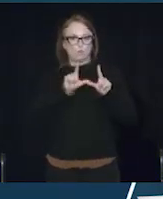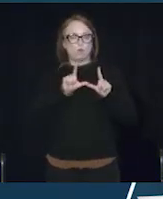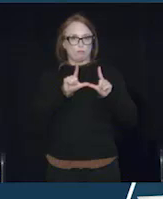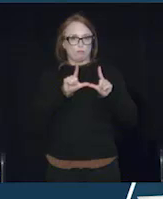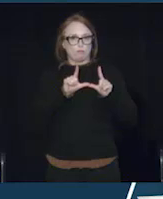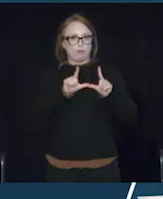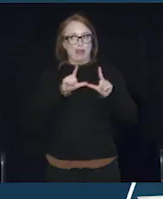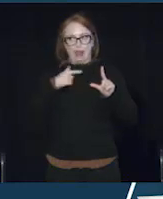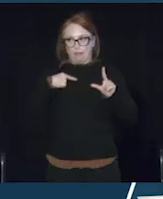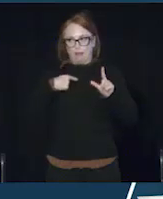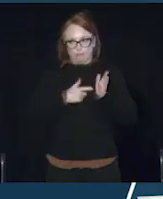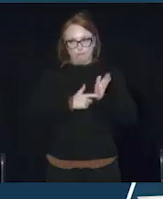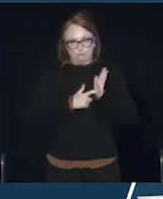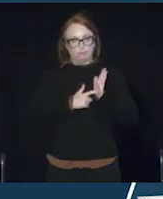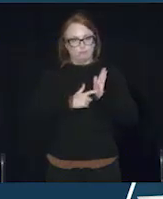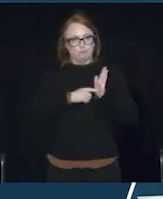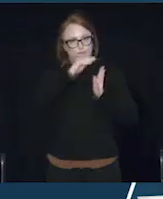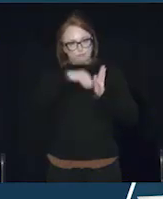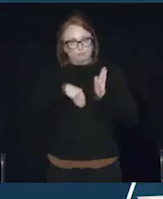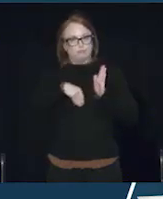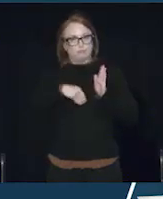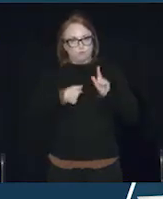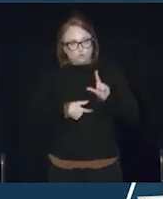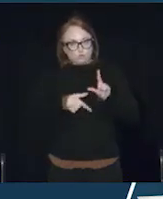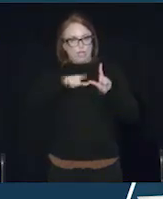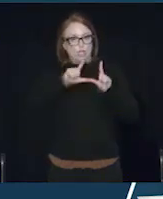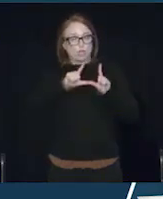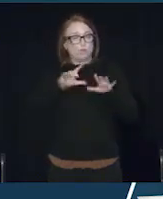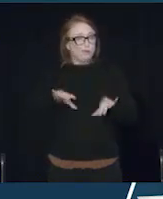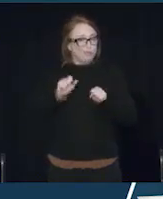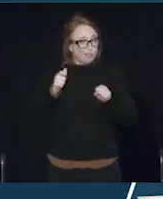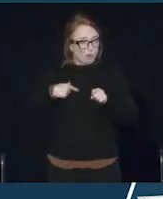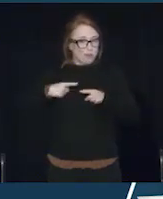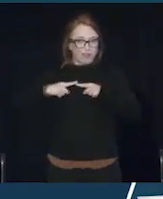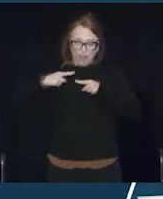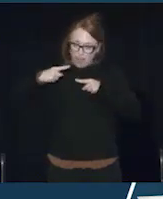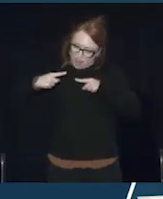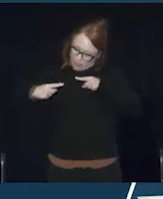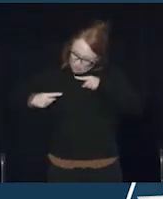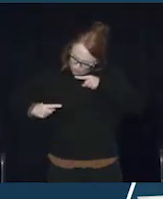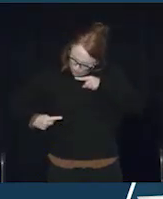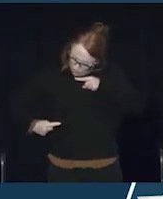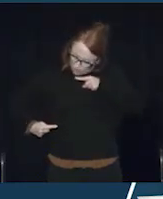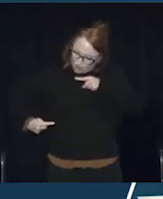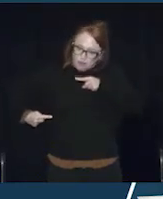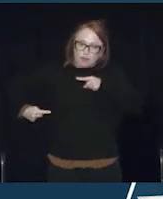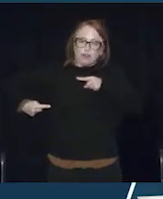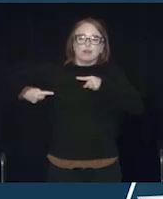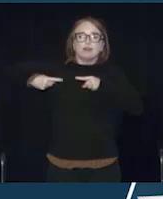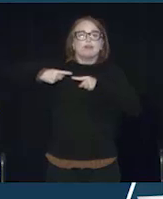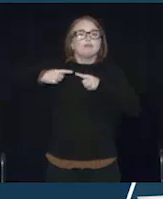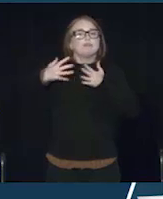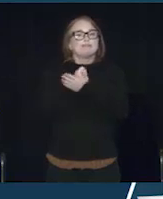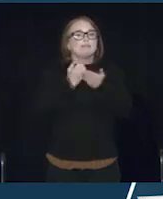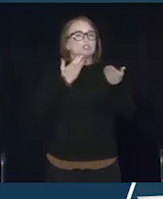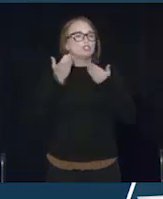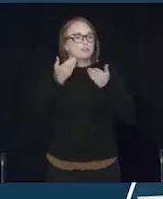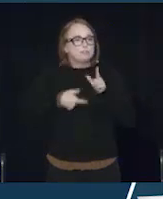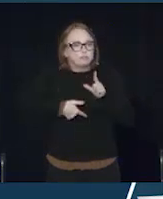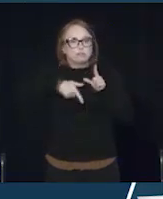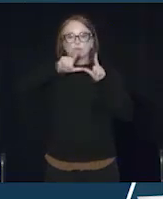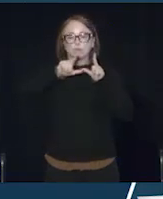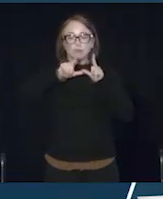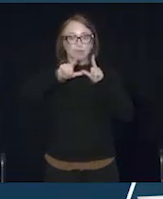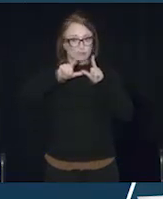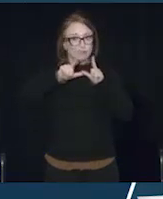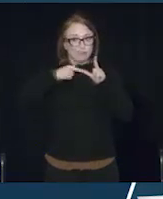needed to renew. It took me almost a year to get my services back, to the point where like I had to march